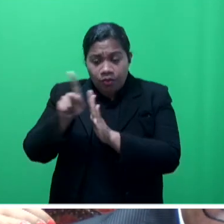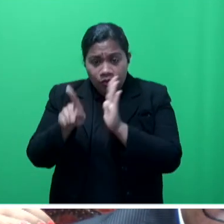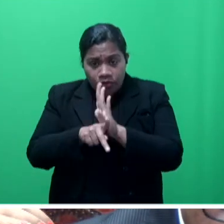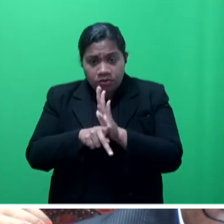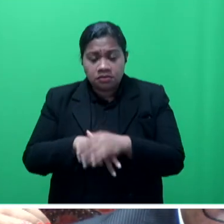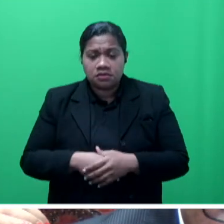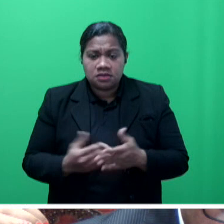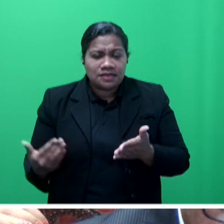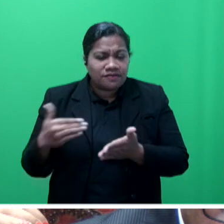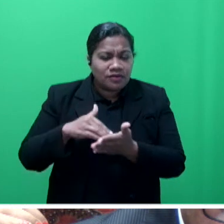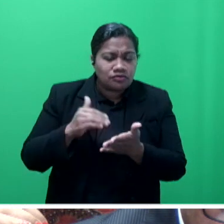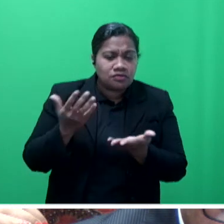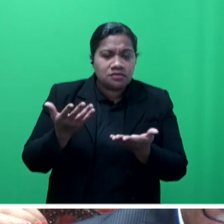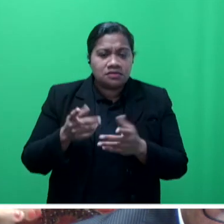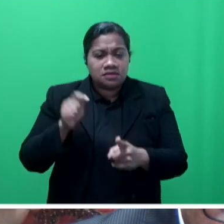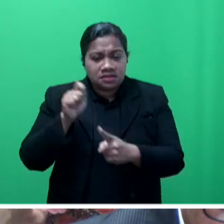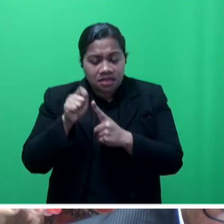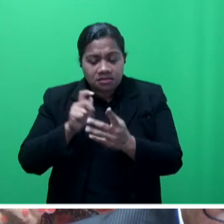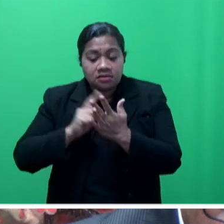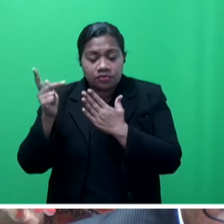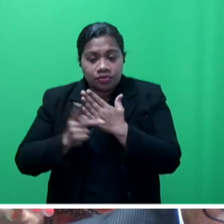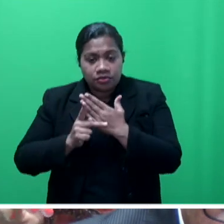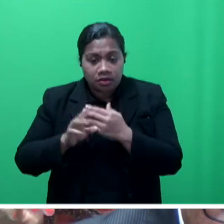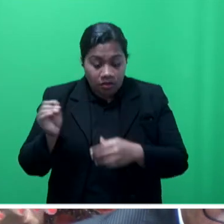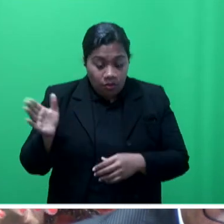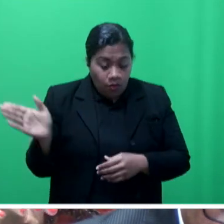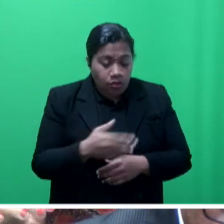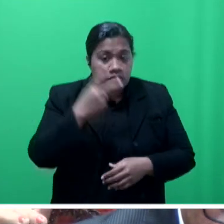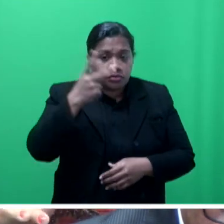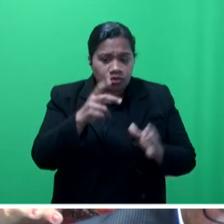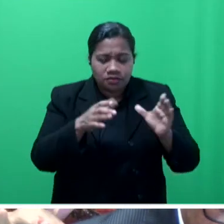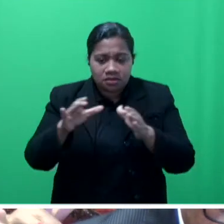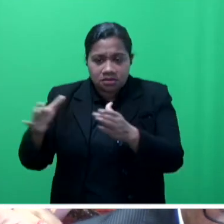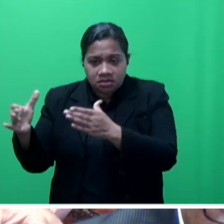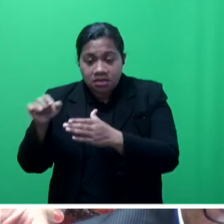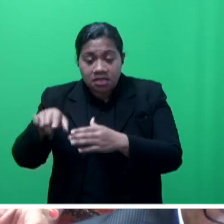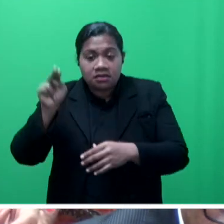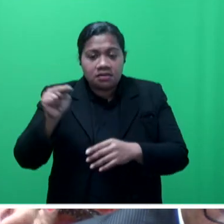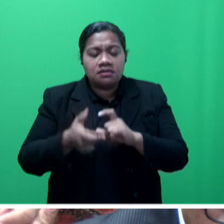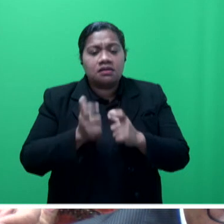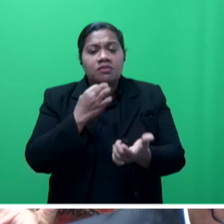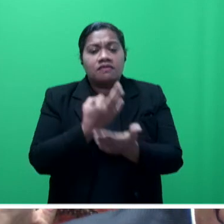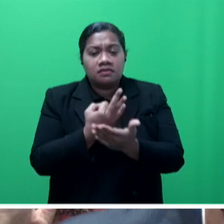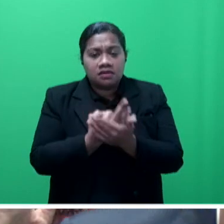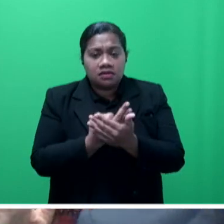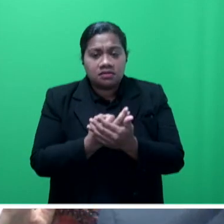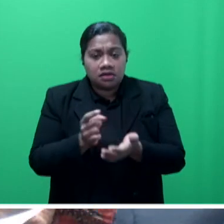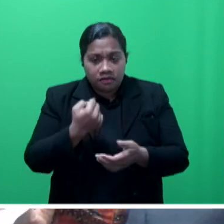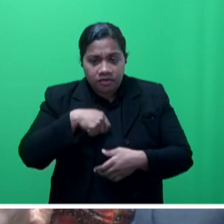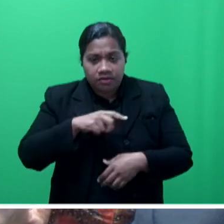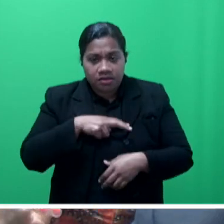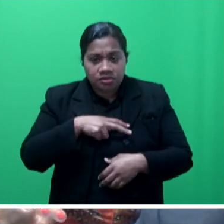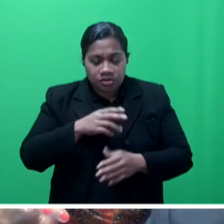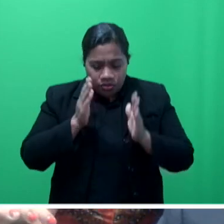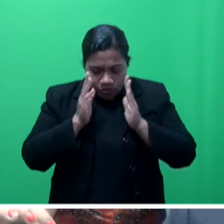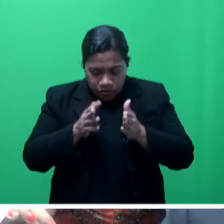interventions, targets, and projects across 12 sectors that require climate finance and keep us on track to meeting our ambition